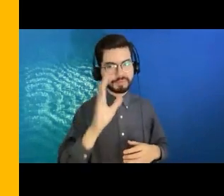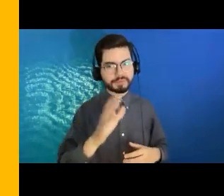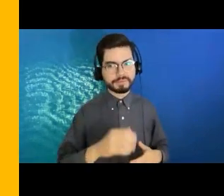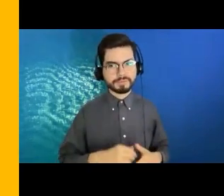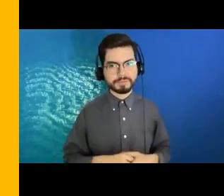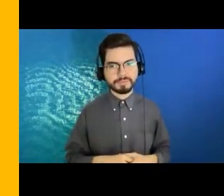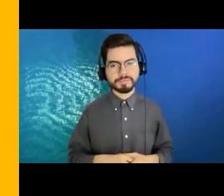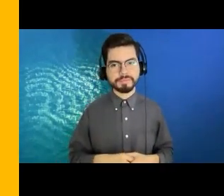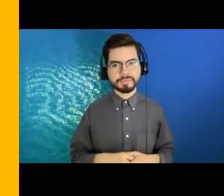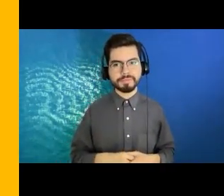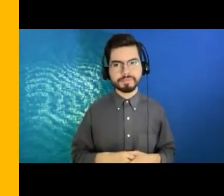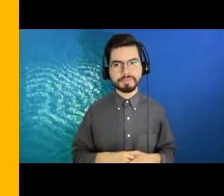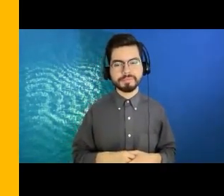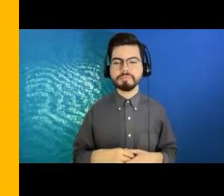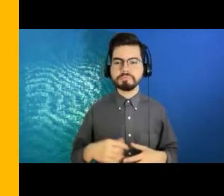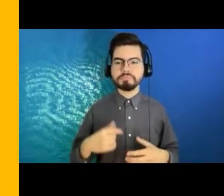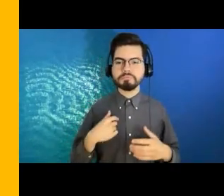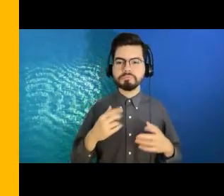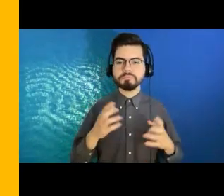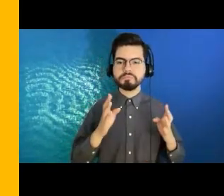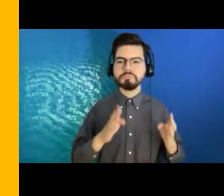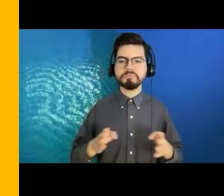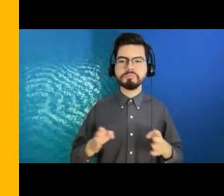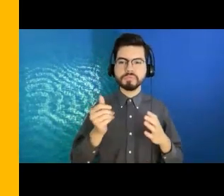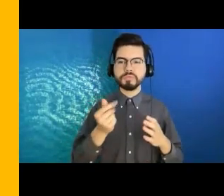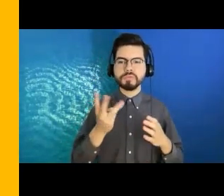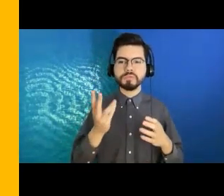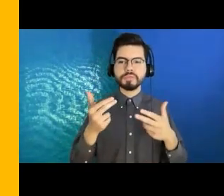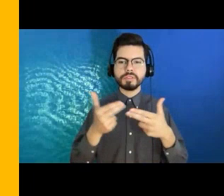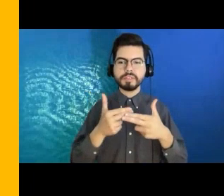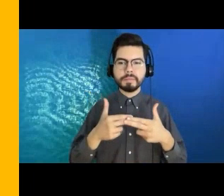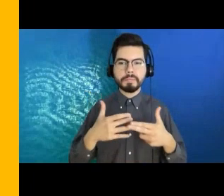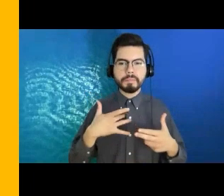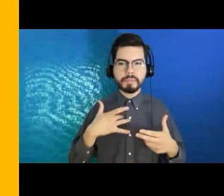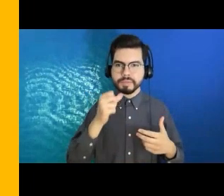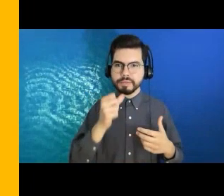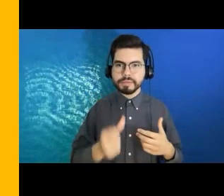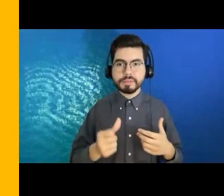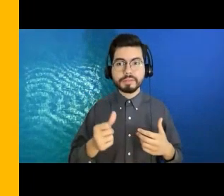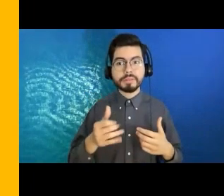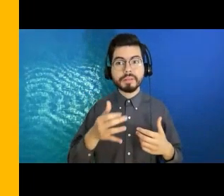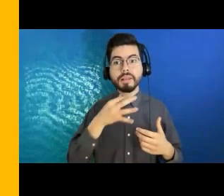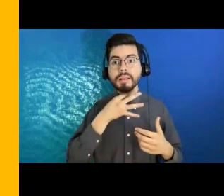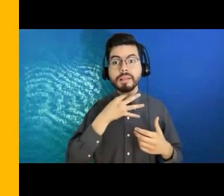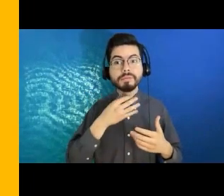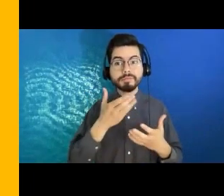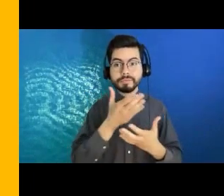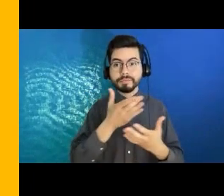I did prep a few slides. I don't normally. What questions do you have for me about bison?